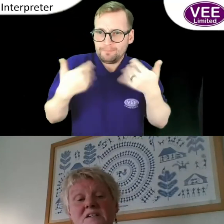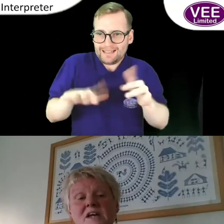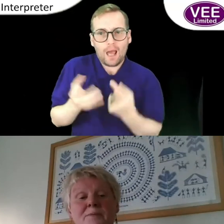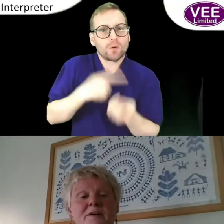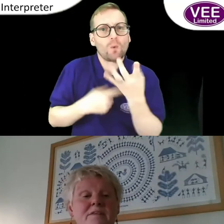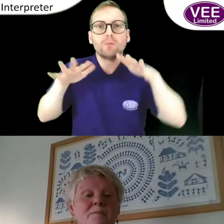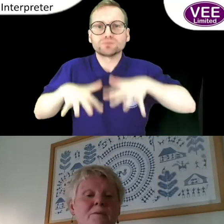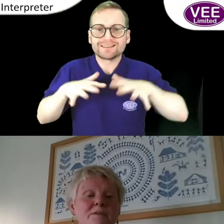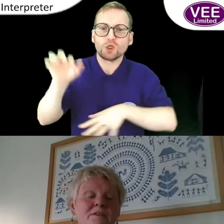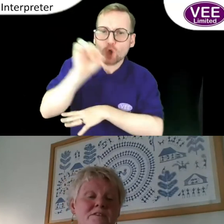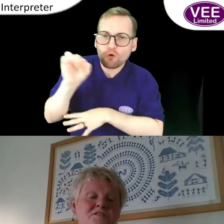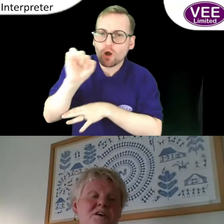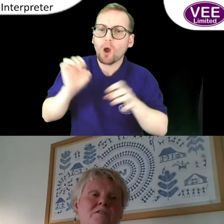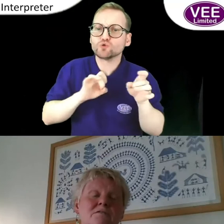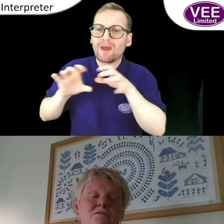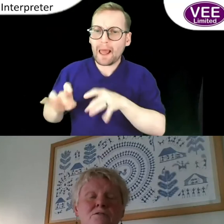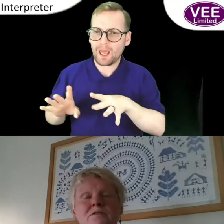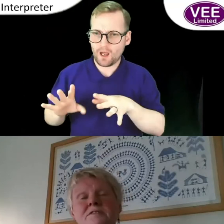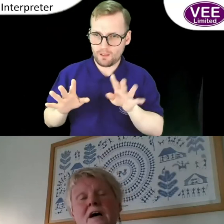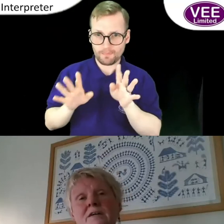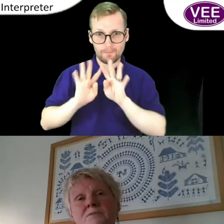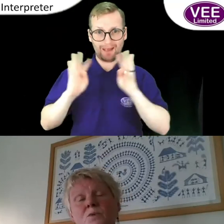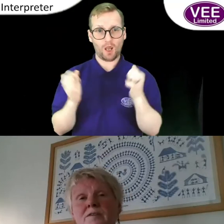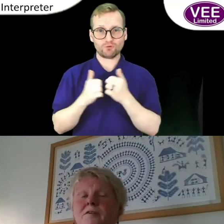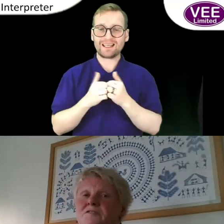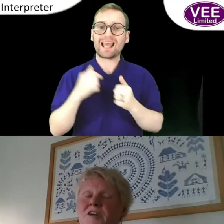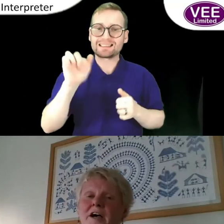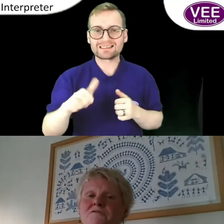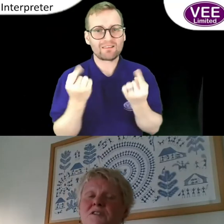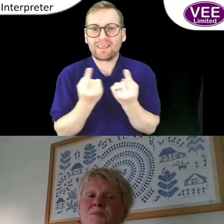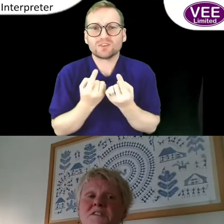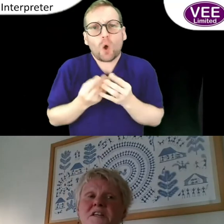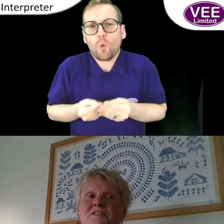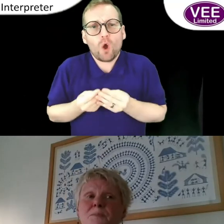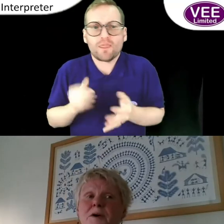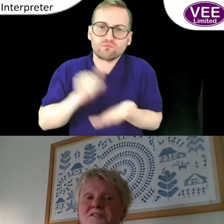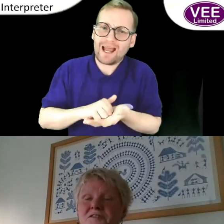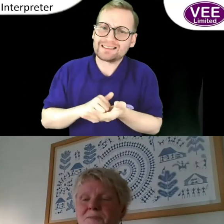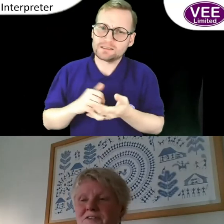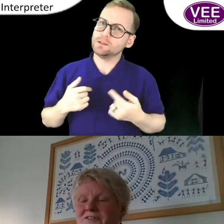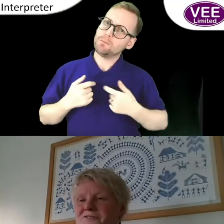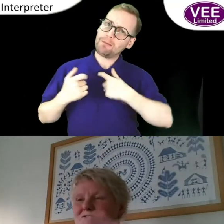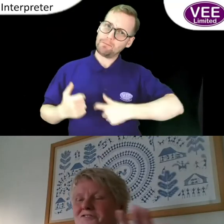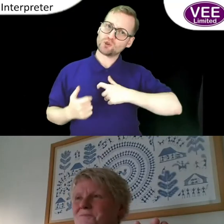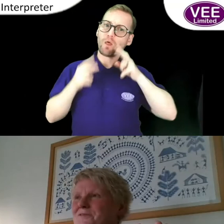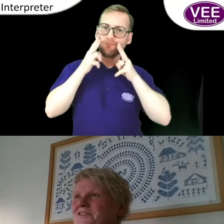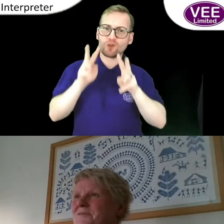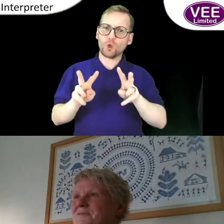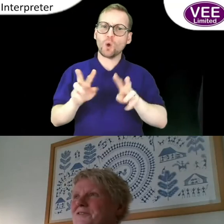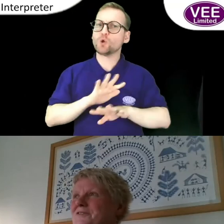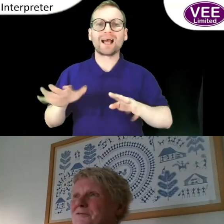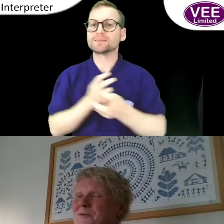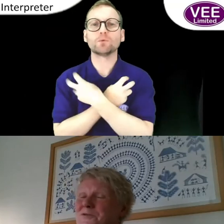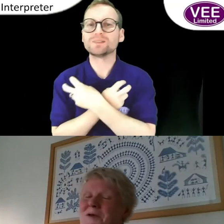Many things happening at the moment that are cruel and unworthy of us. I have to express that as a personal opinion and not as a